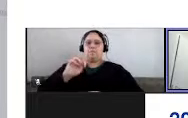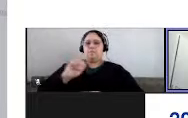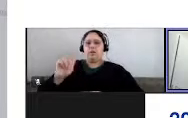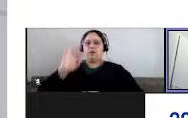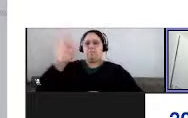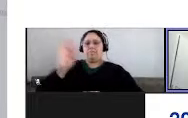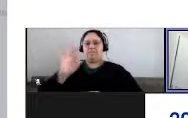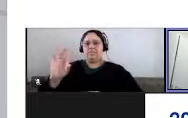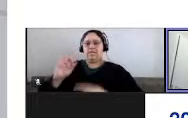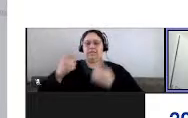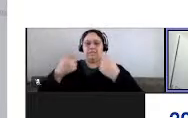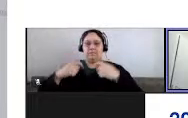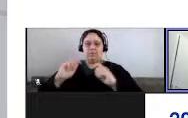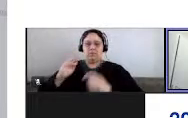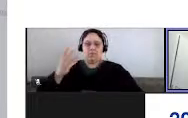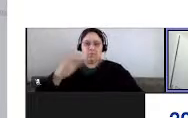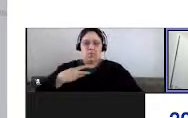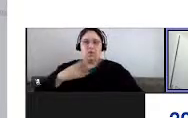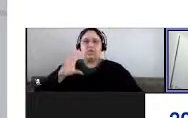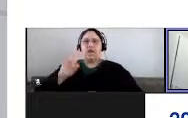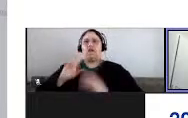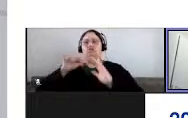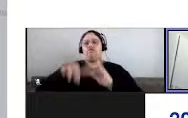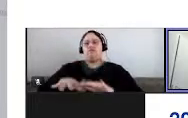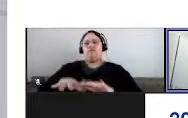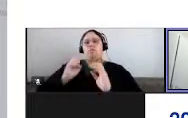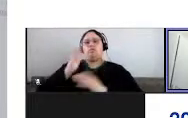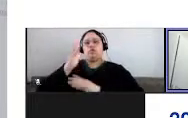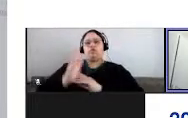23.8% was spent. The cash flow projections was